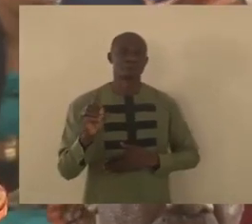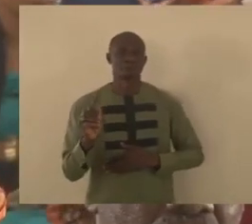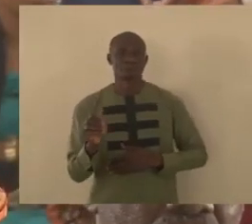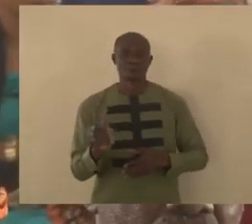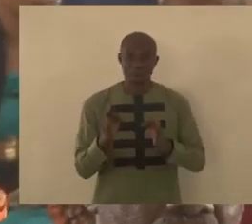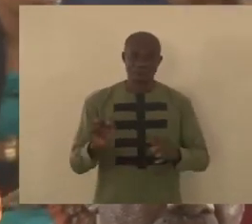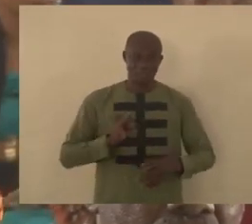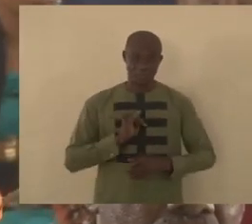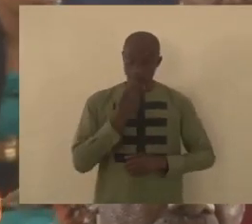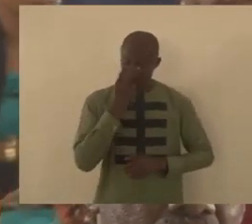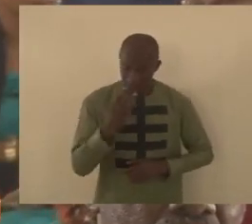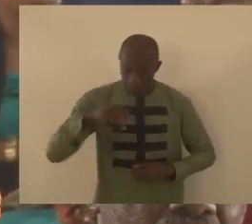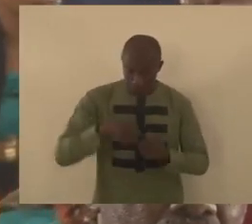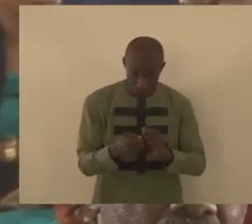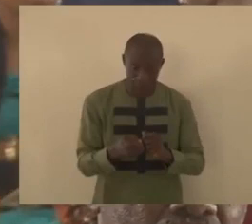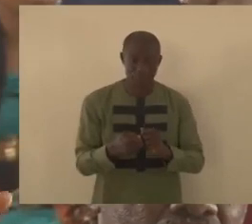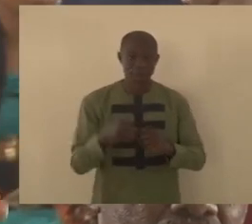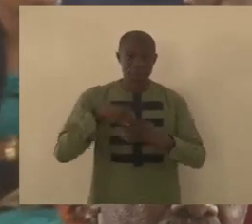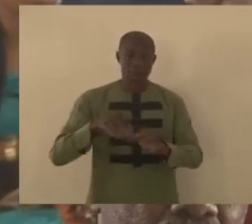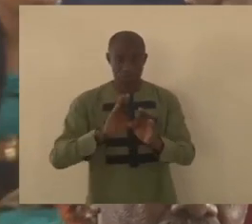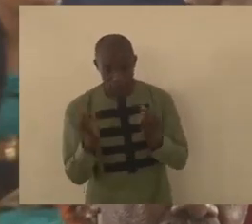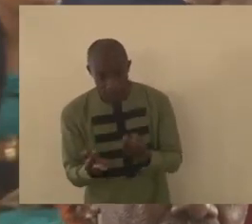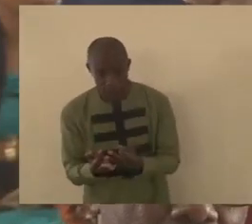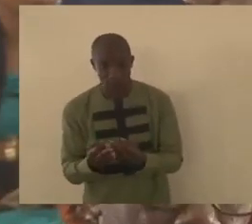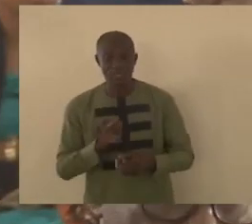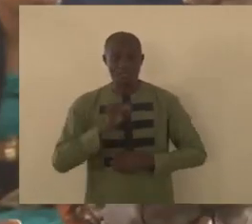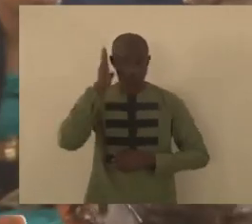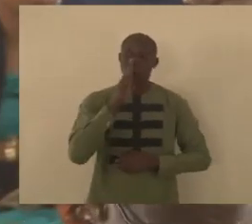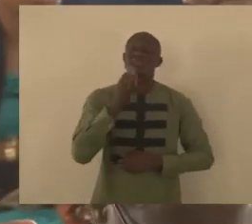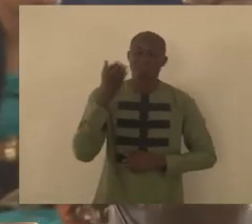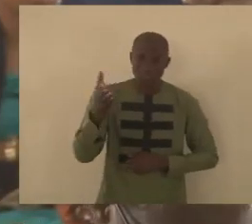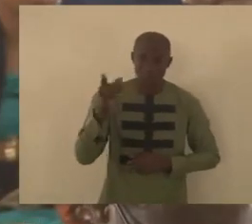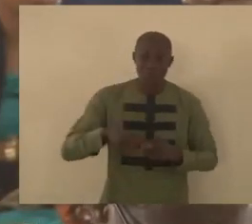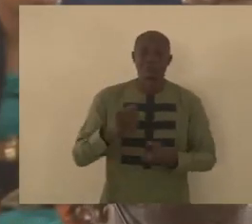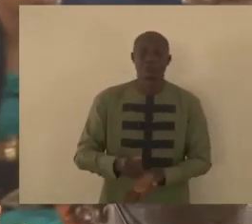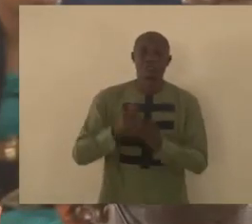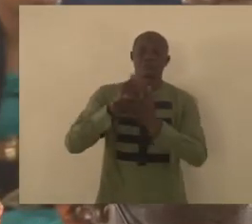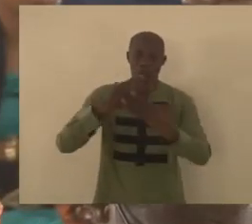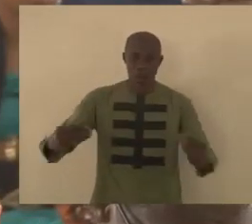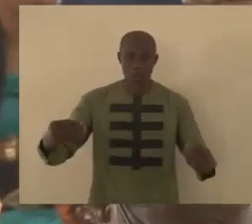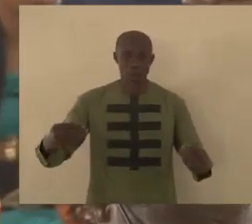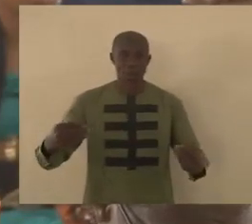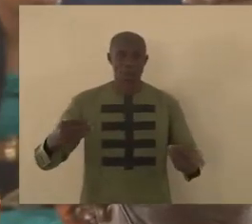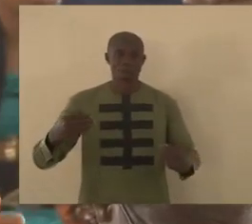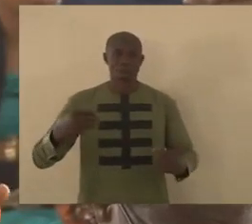So if I see problem around neighborhood, family, I will be there to lend a hand to solve the problem. Just like